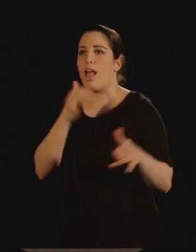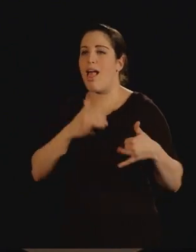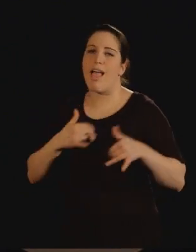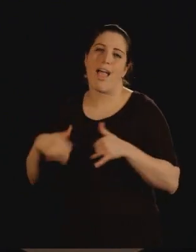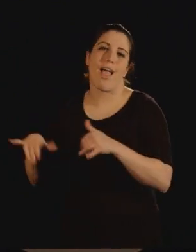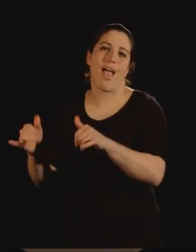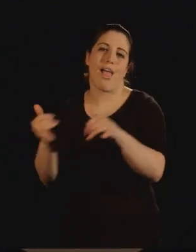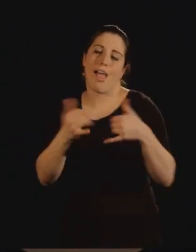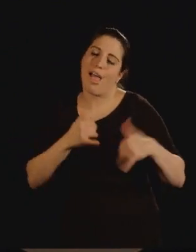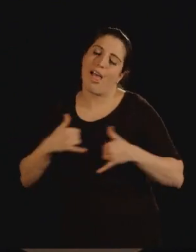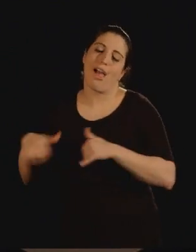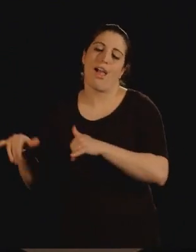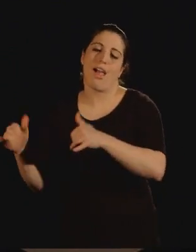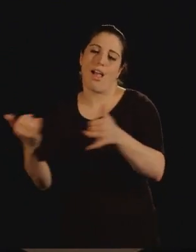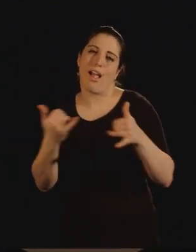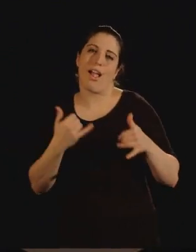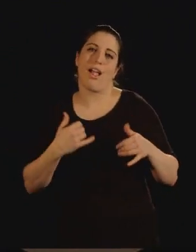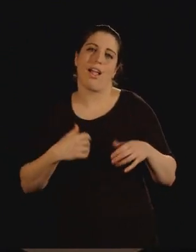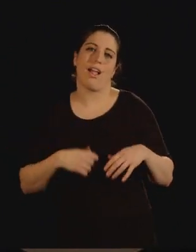with his cousin.